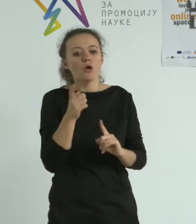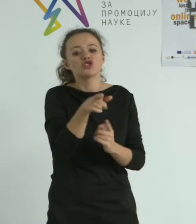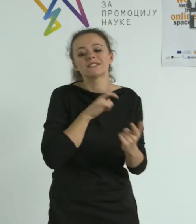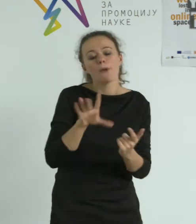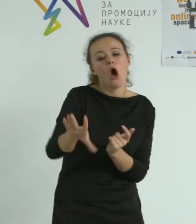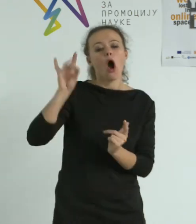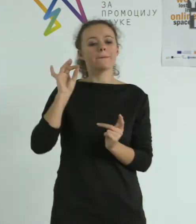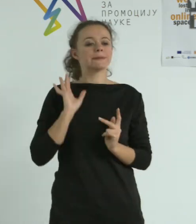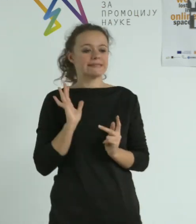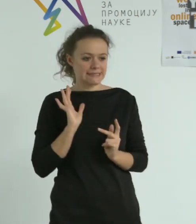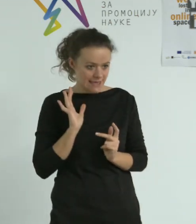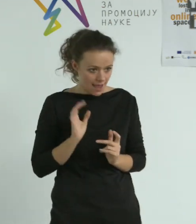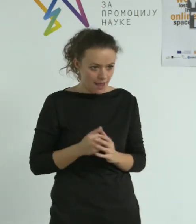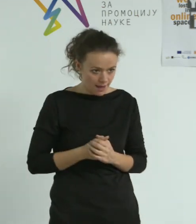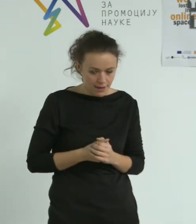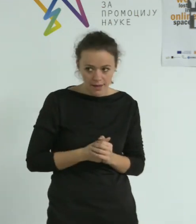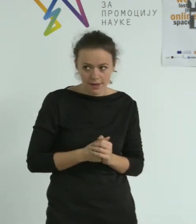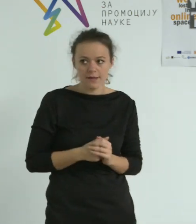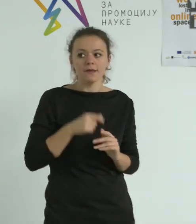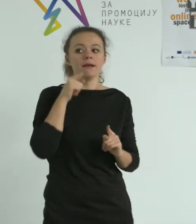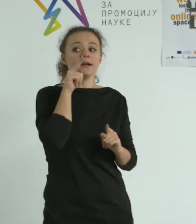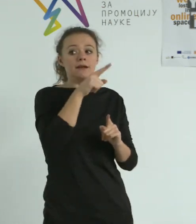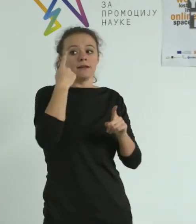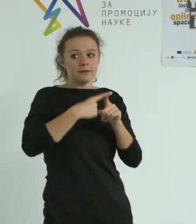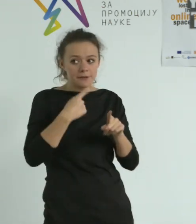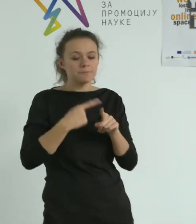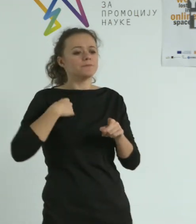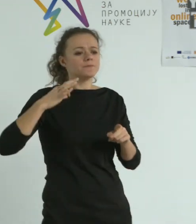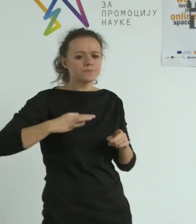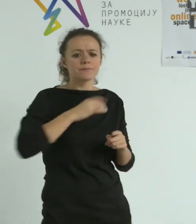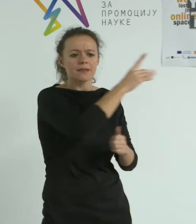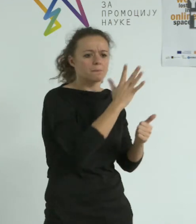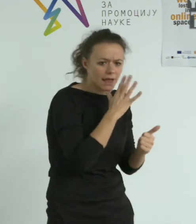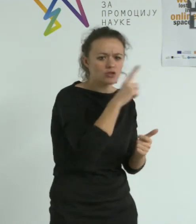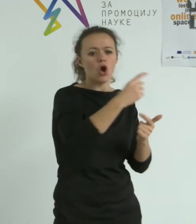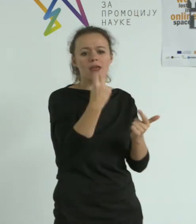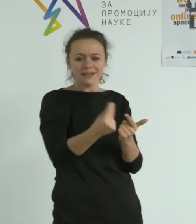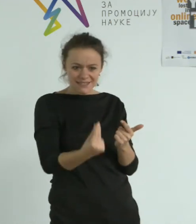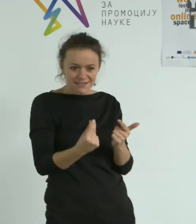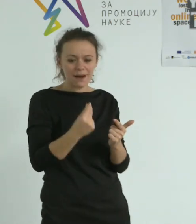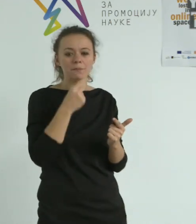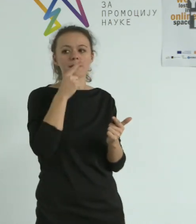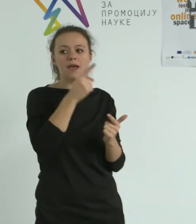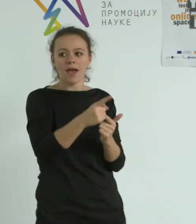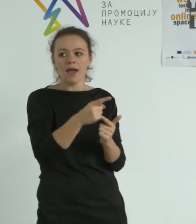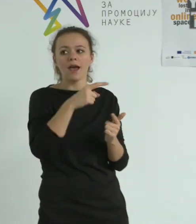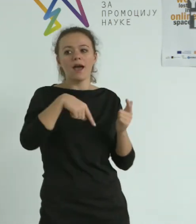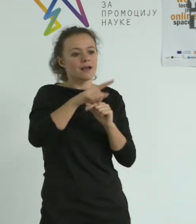also, we allow them to write their assignments in Macedonian, in Serbian, whichever